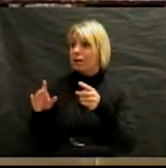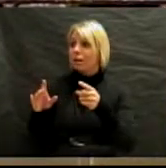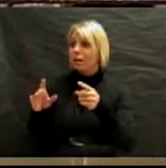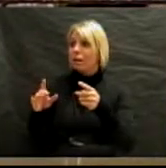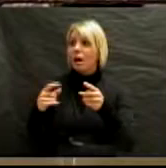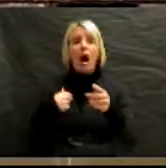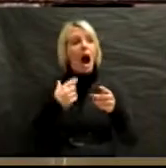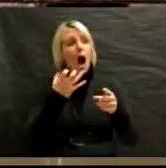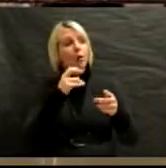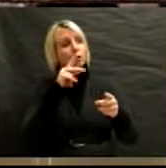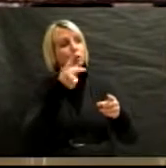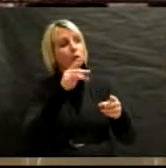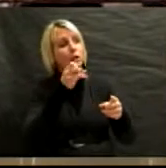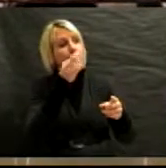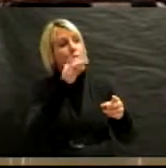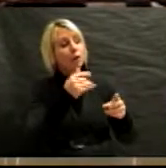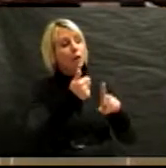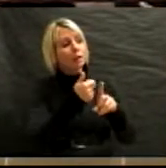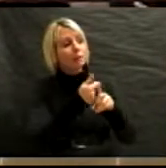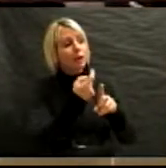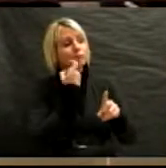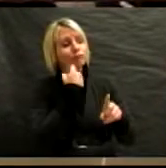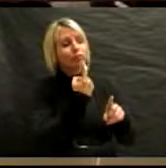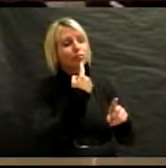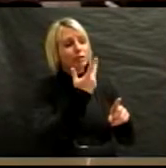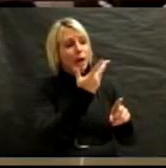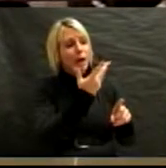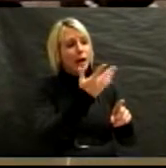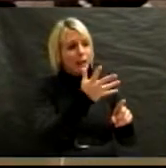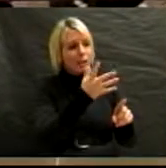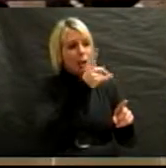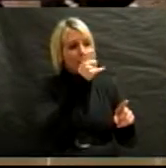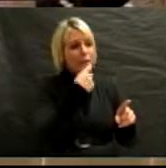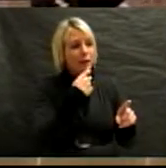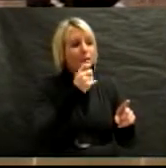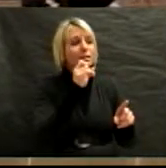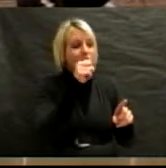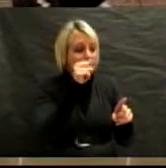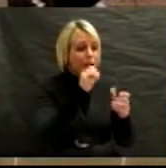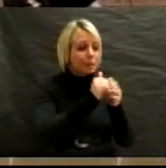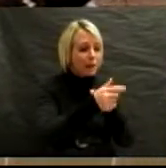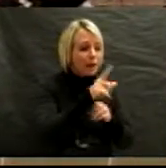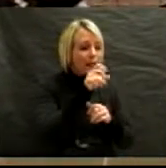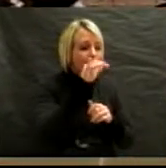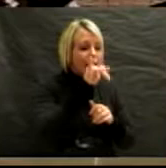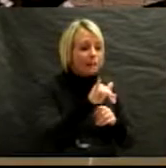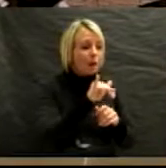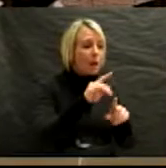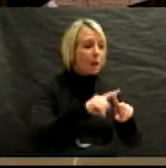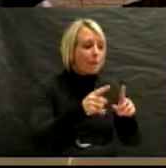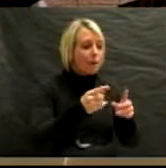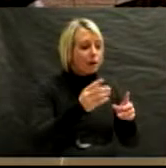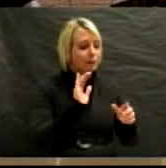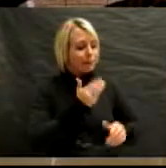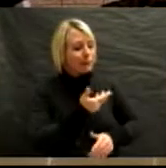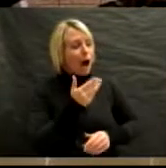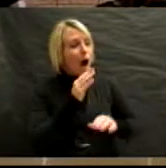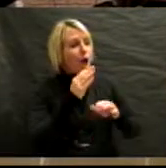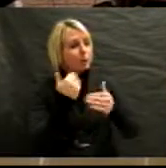Yes, we passed the levy, but isn't our responsibility for the children? It's really not to give ourselves a pat on the back with money.